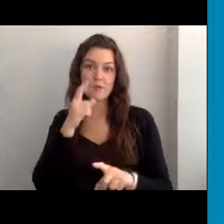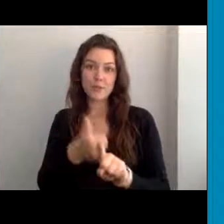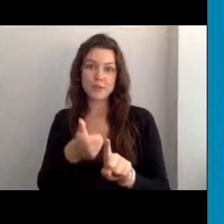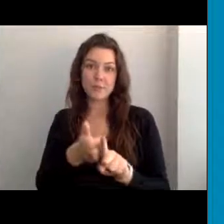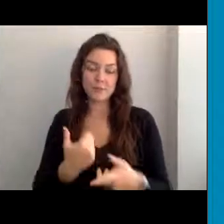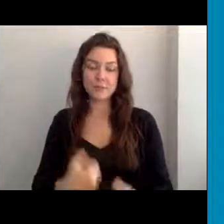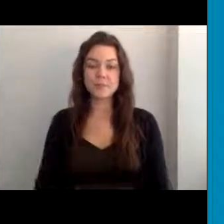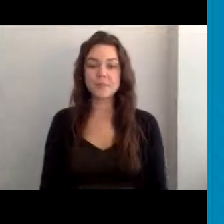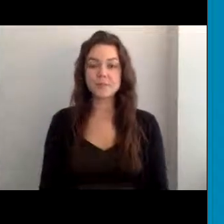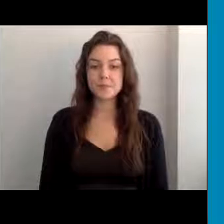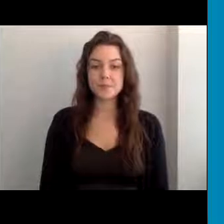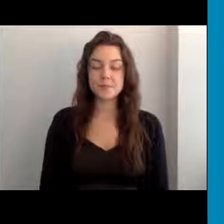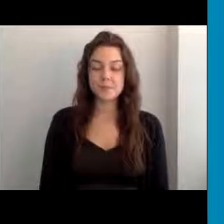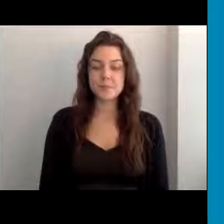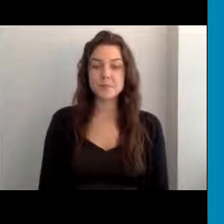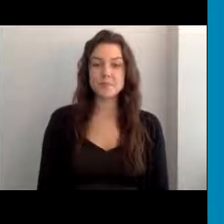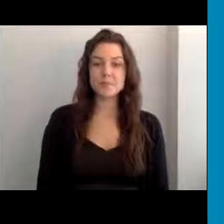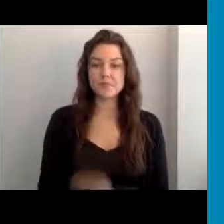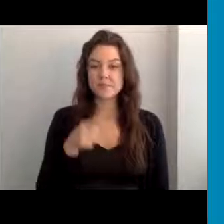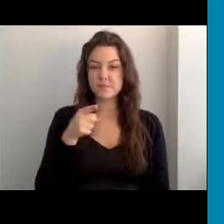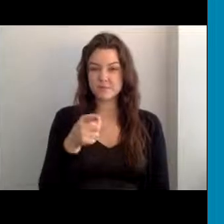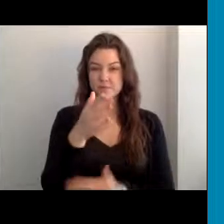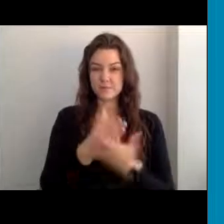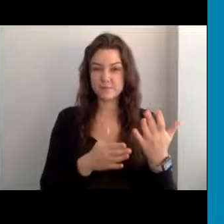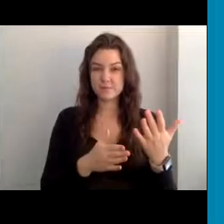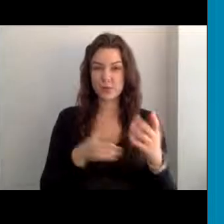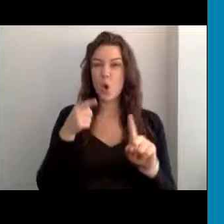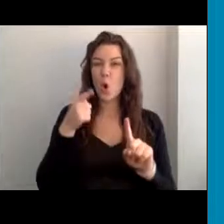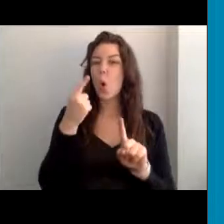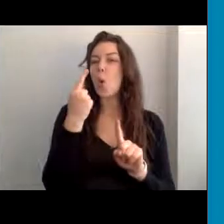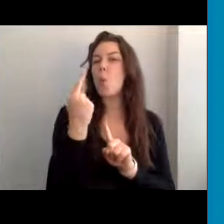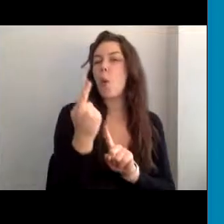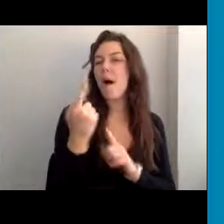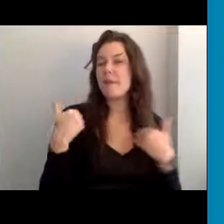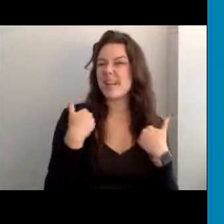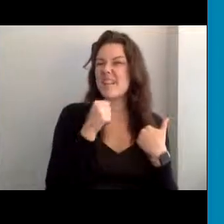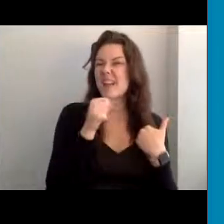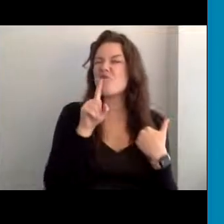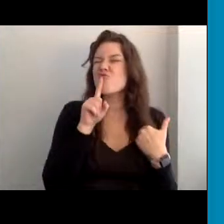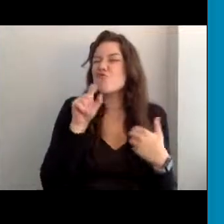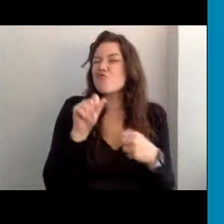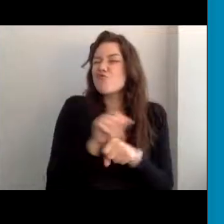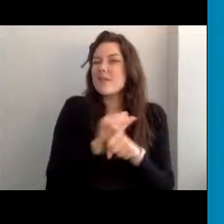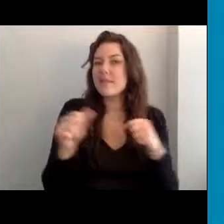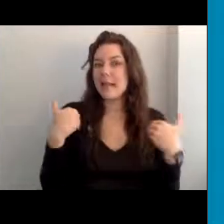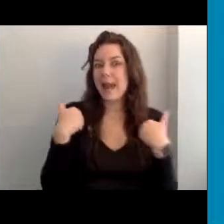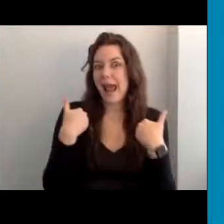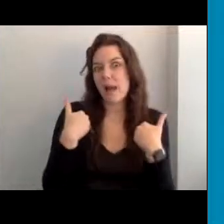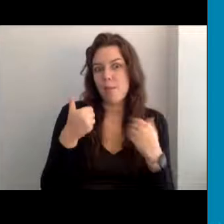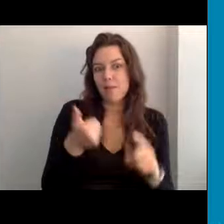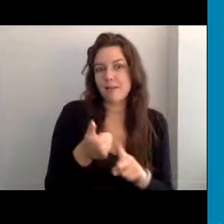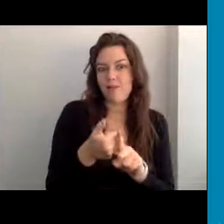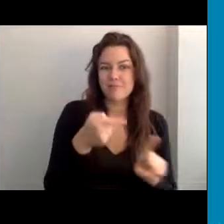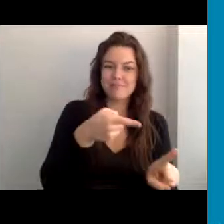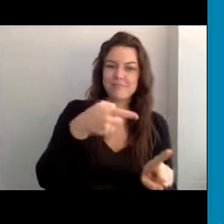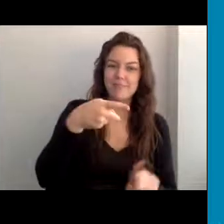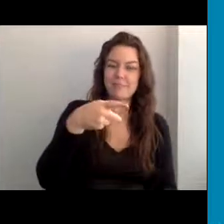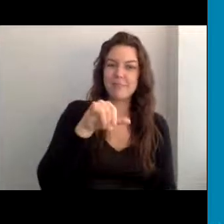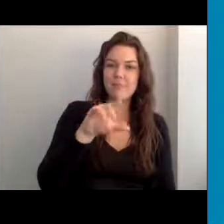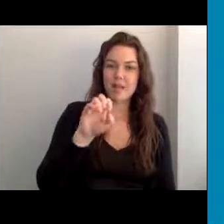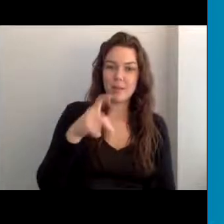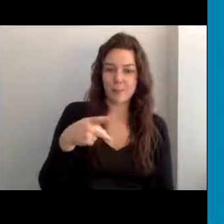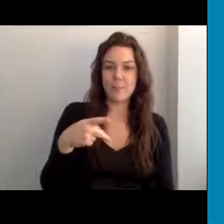here, there's one creature that's not truly an invertebrate by itself, and that's the polyp over here on the left. That's part of an invertebrate, right?